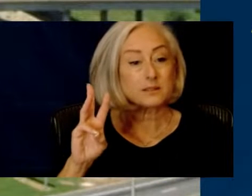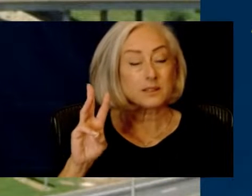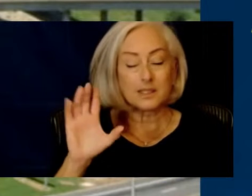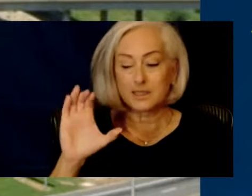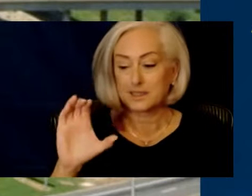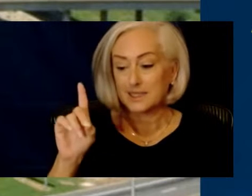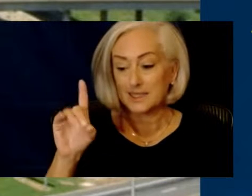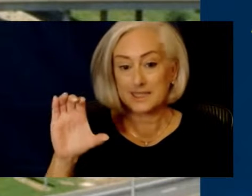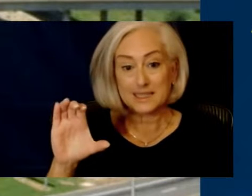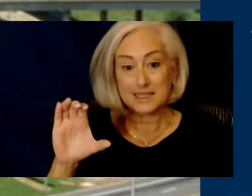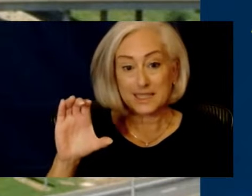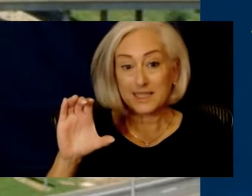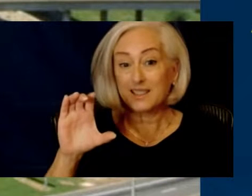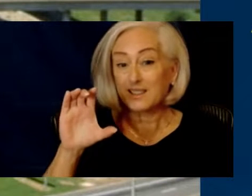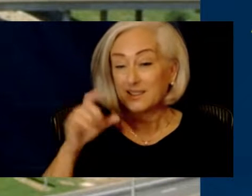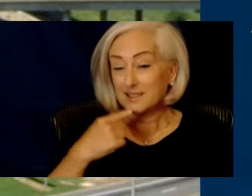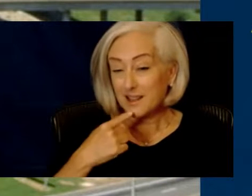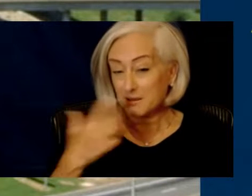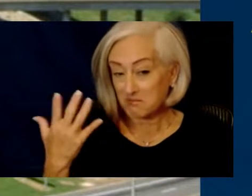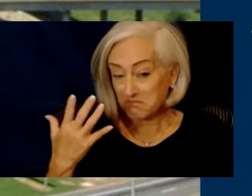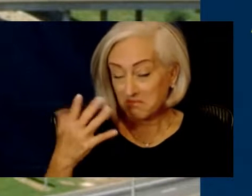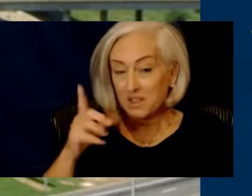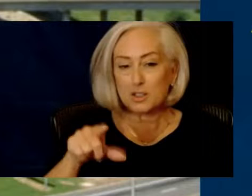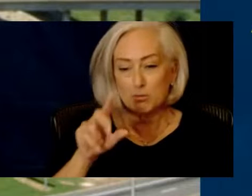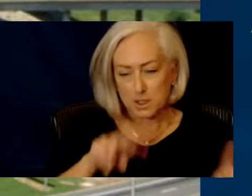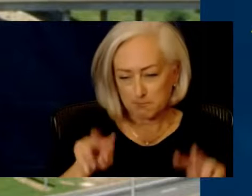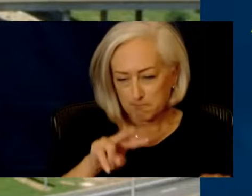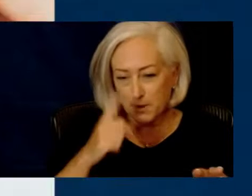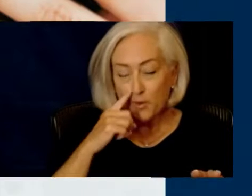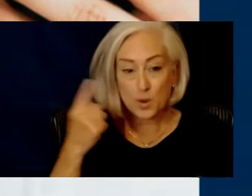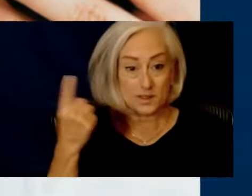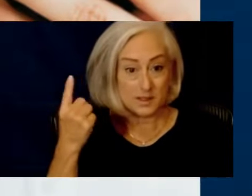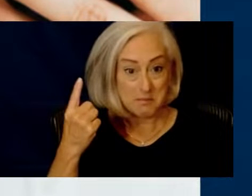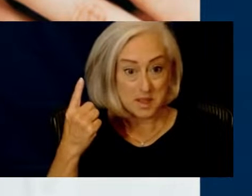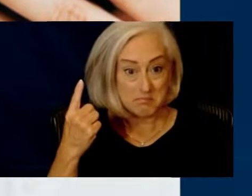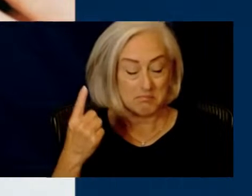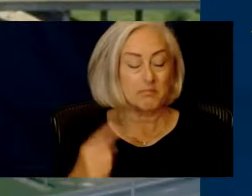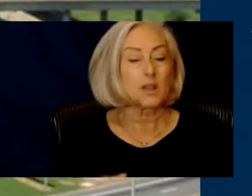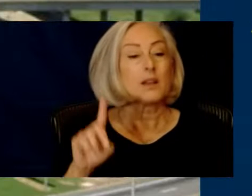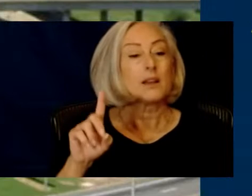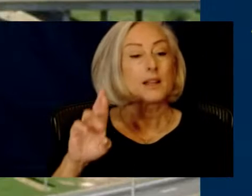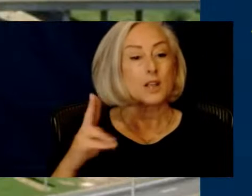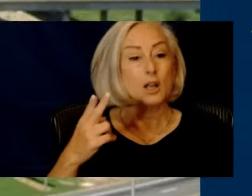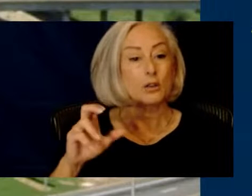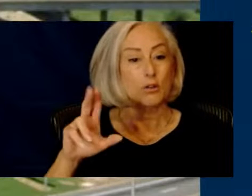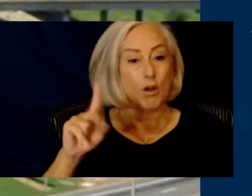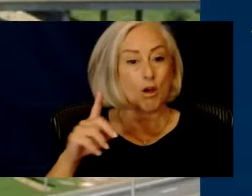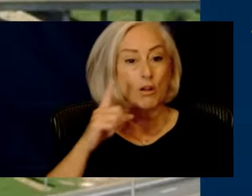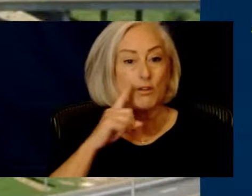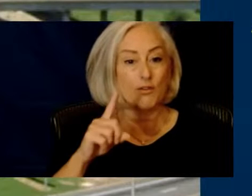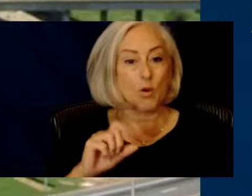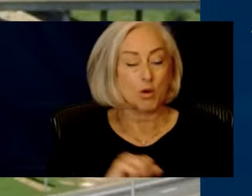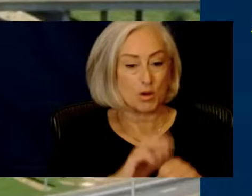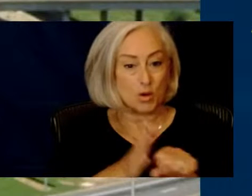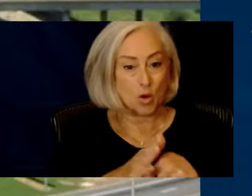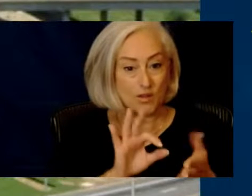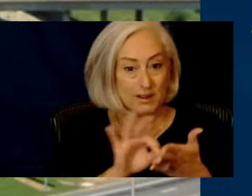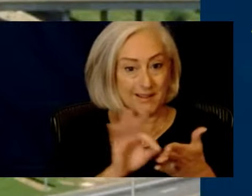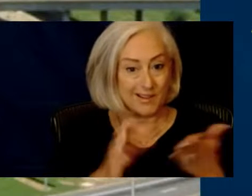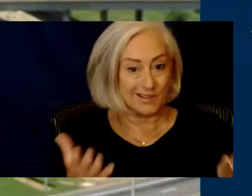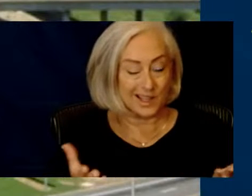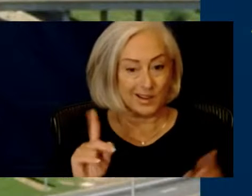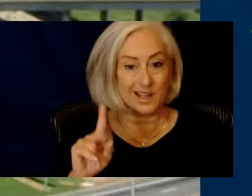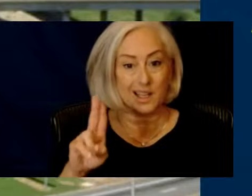Dana Hawkinson will be along with the growing COVID-19 count here at the University of Kansas Health System. And speaking of COVID, this morning we